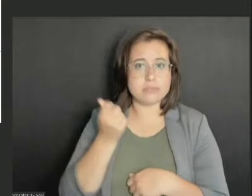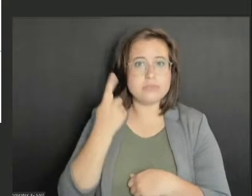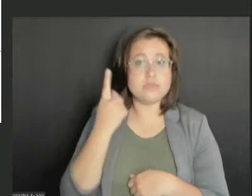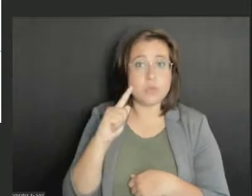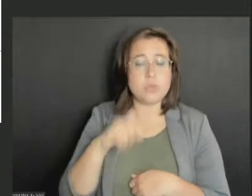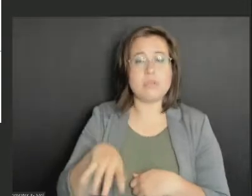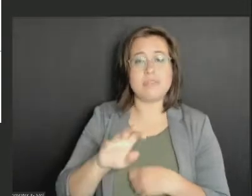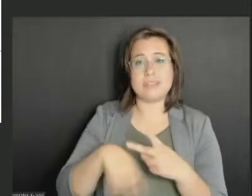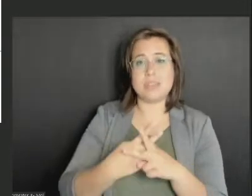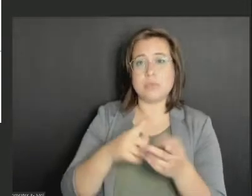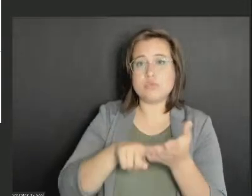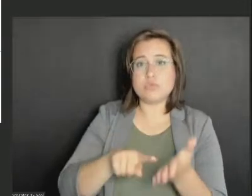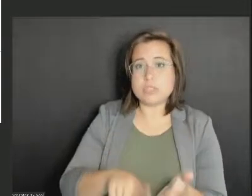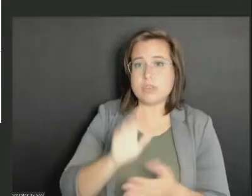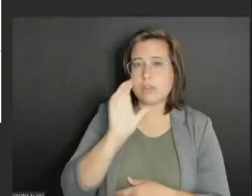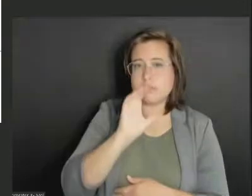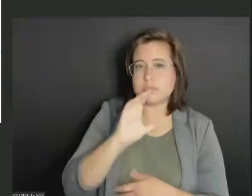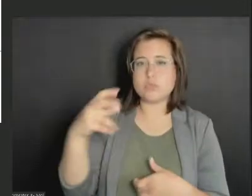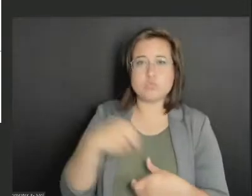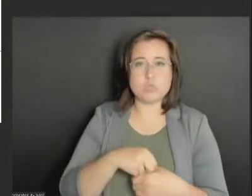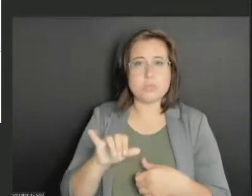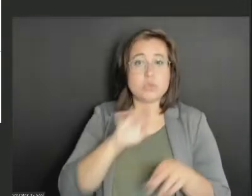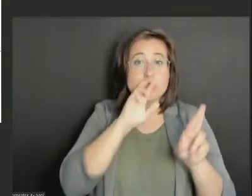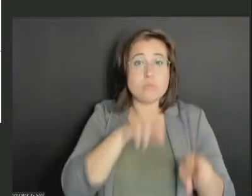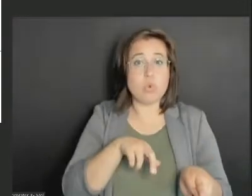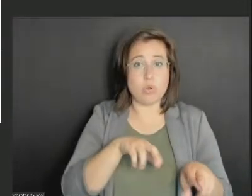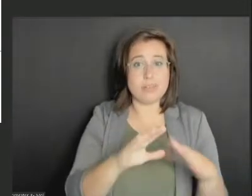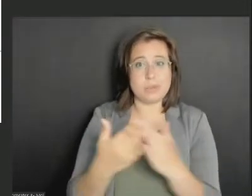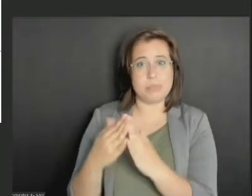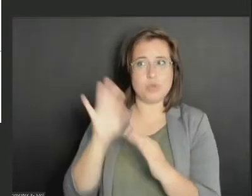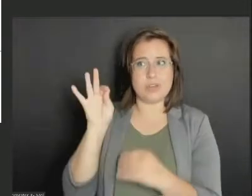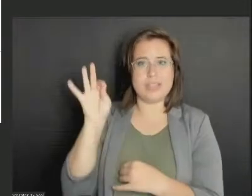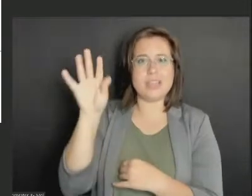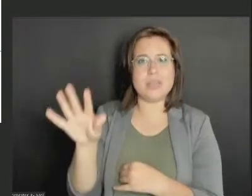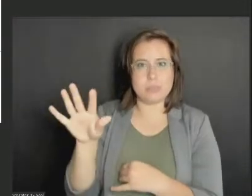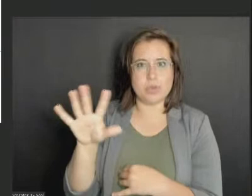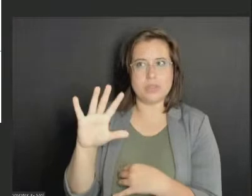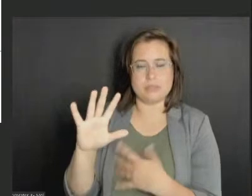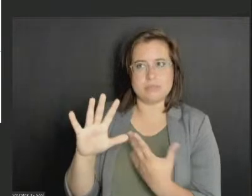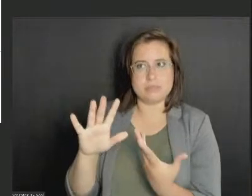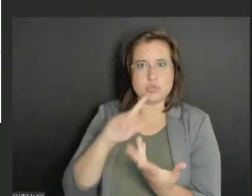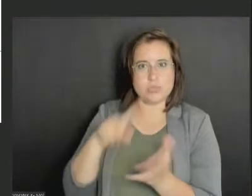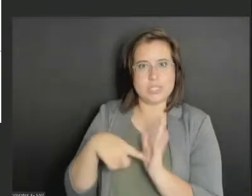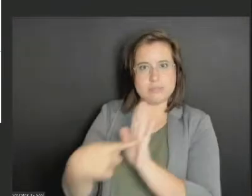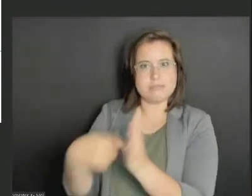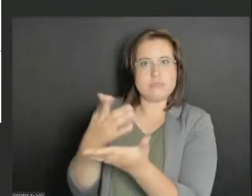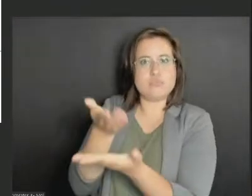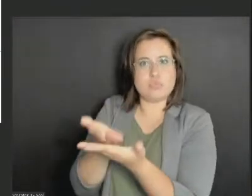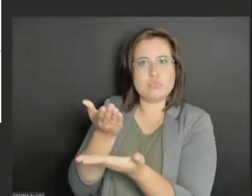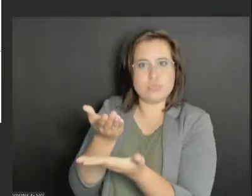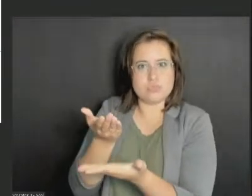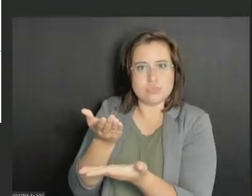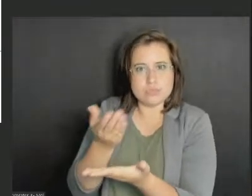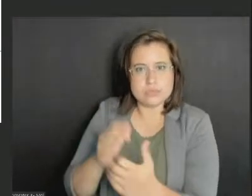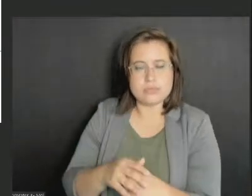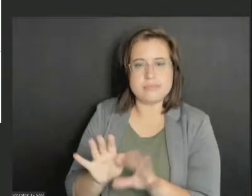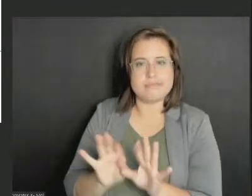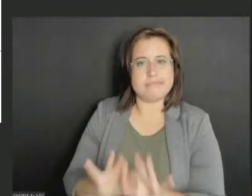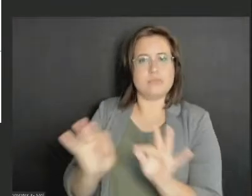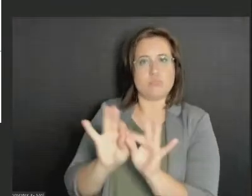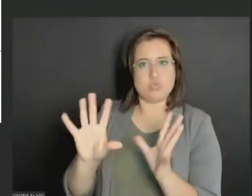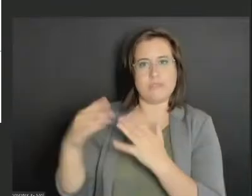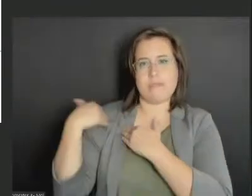seek, incorporate, and report on community input in order to ensure what some of my colleagues have already discussed, the importance of